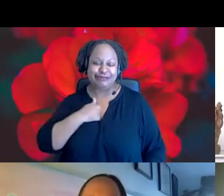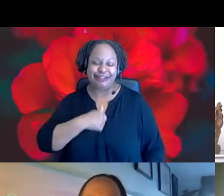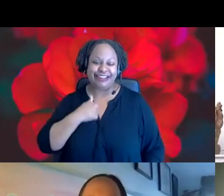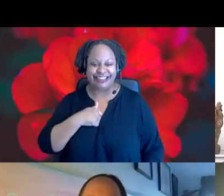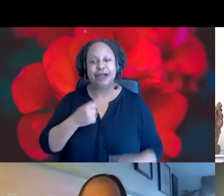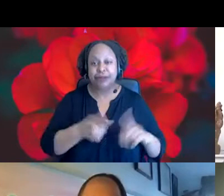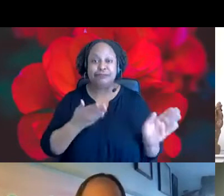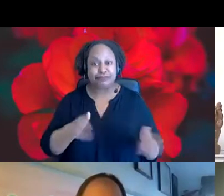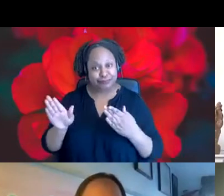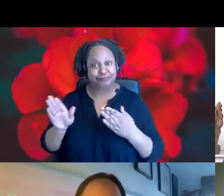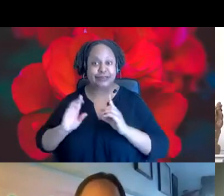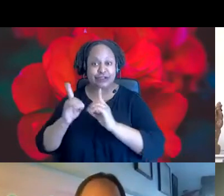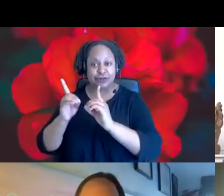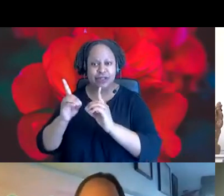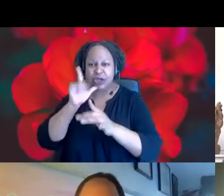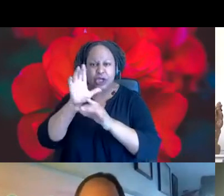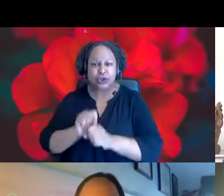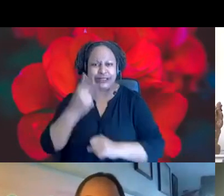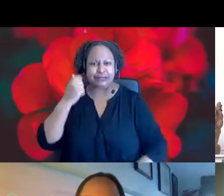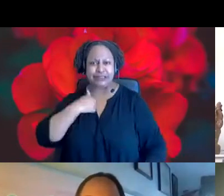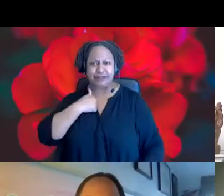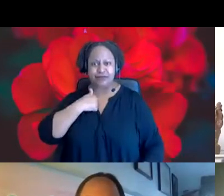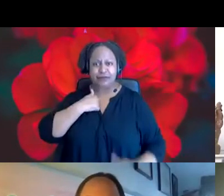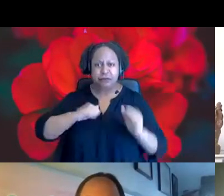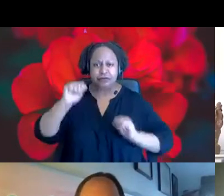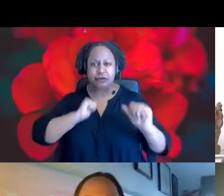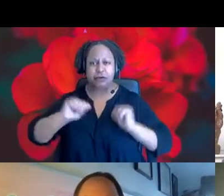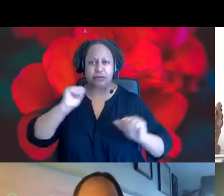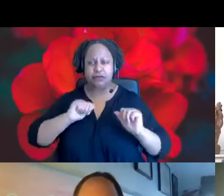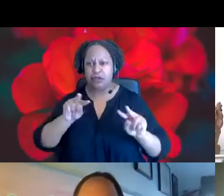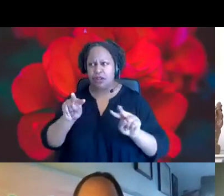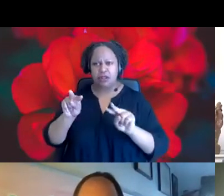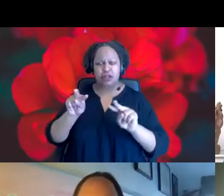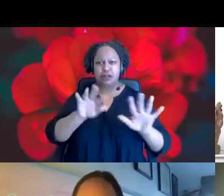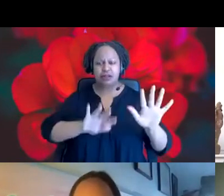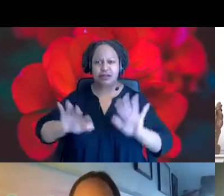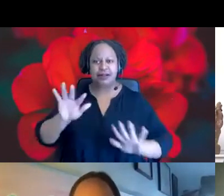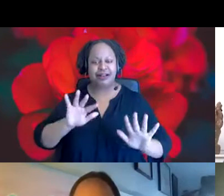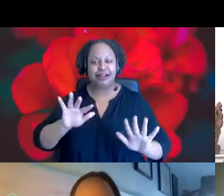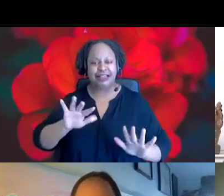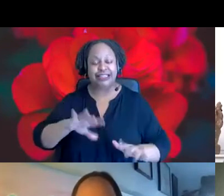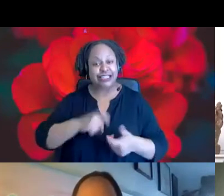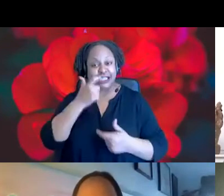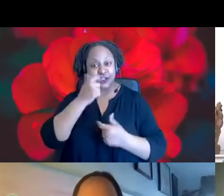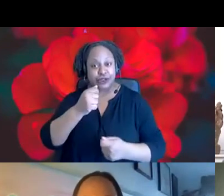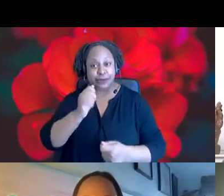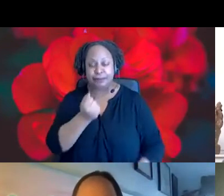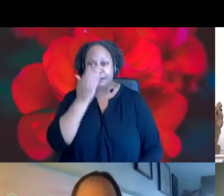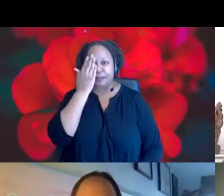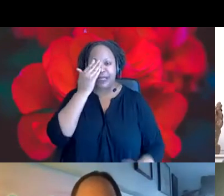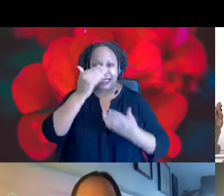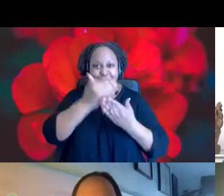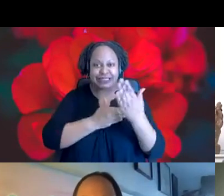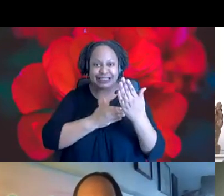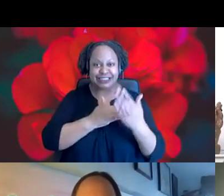But I'm not used to seeing myself in performance, and it's been quite a lesson to realize that I'm not made for